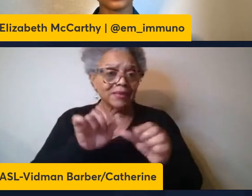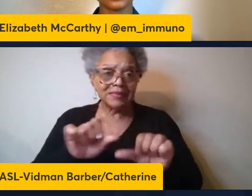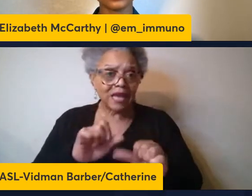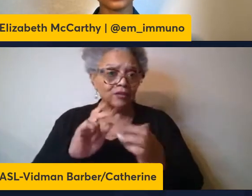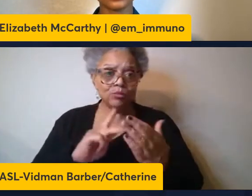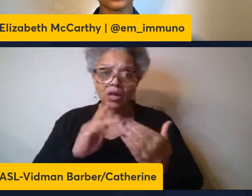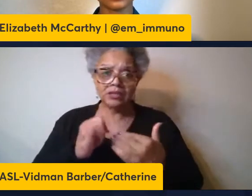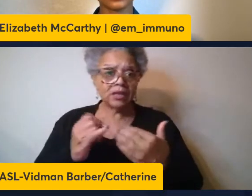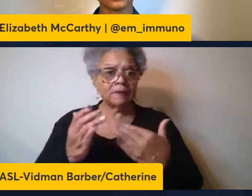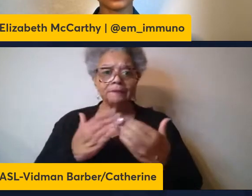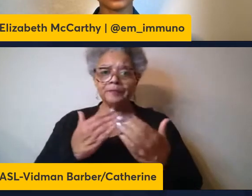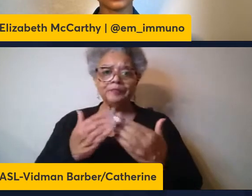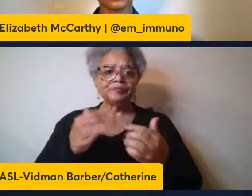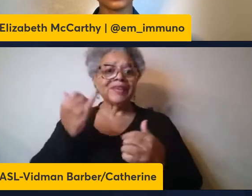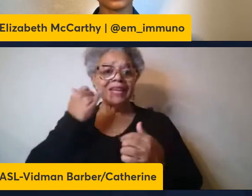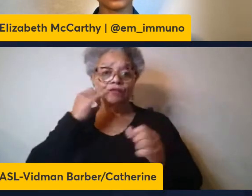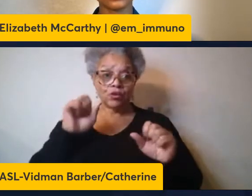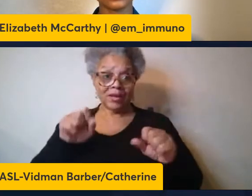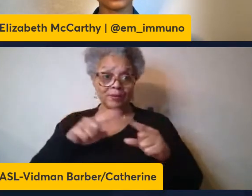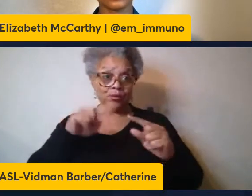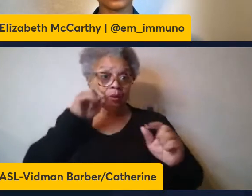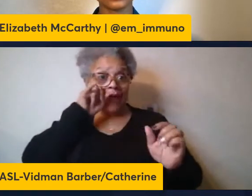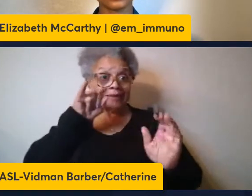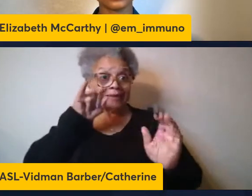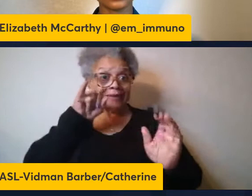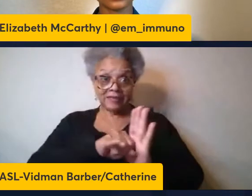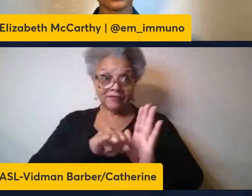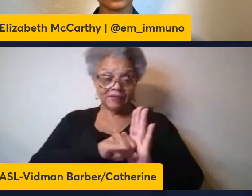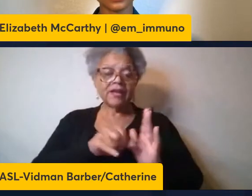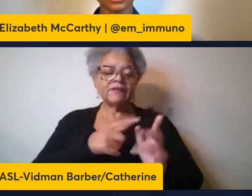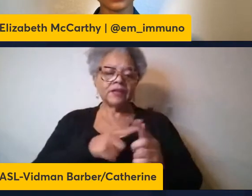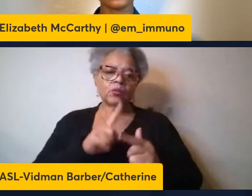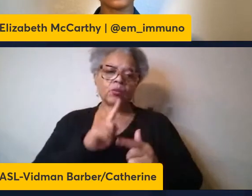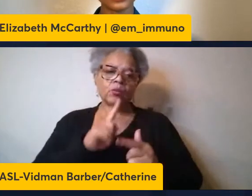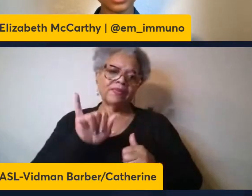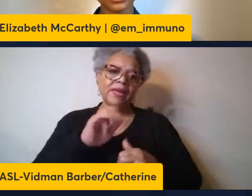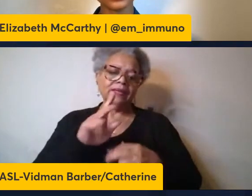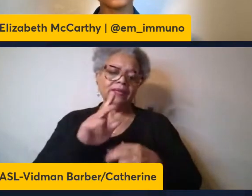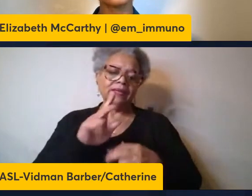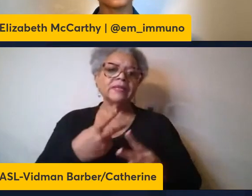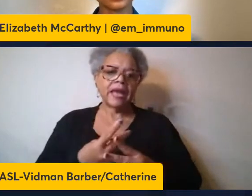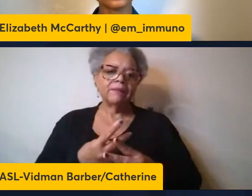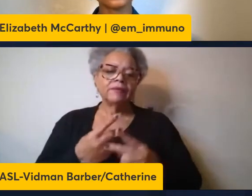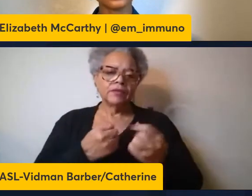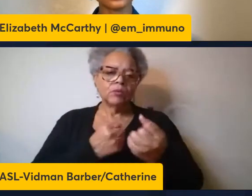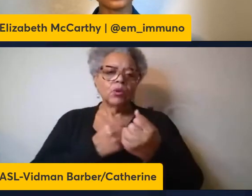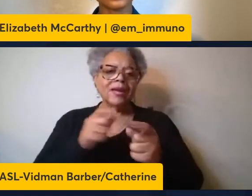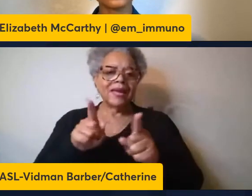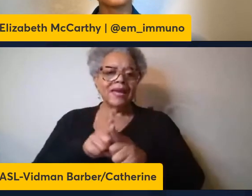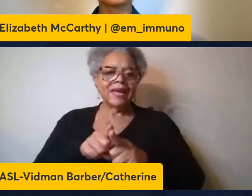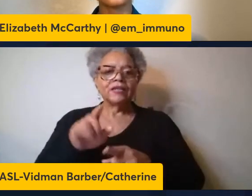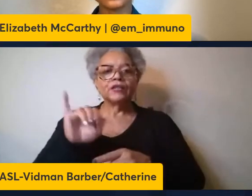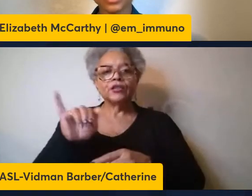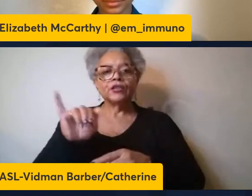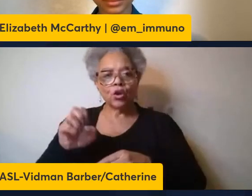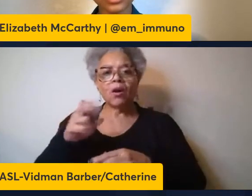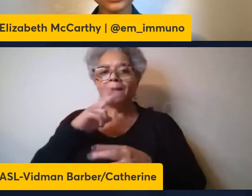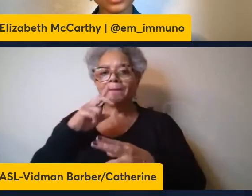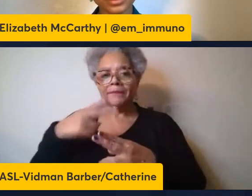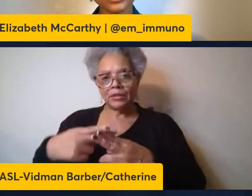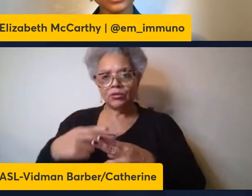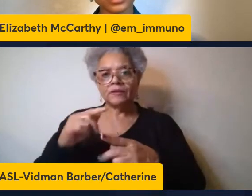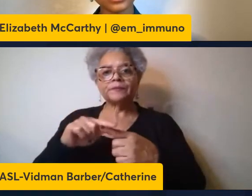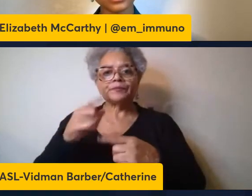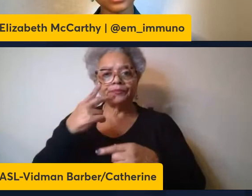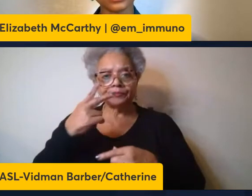So if you are able to identify a really good group that can support your coding, like Joel mentioned, and you see they have a GitHub, you see they have resource, you see